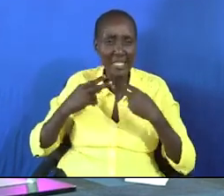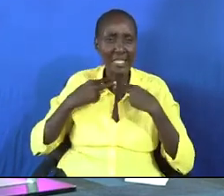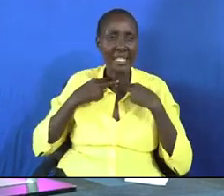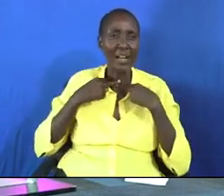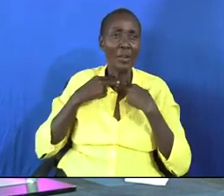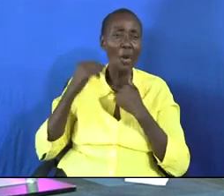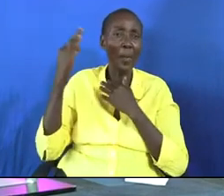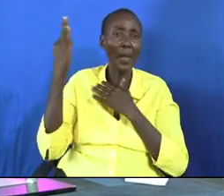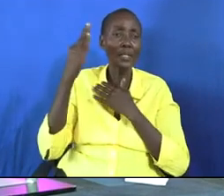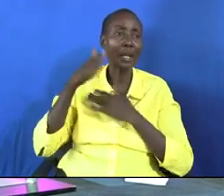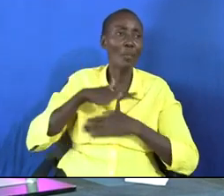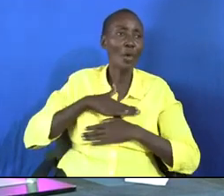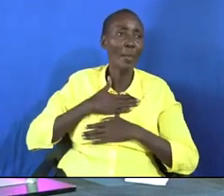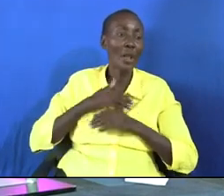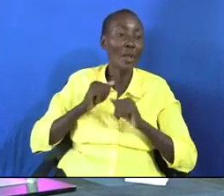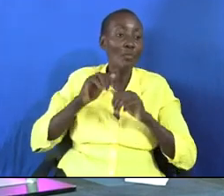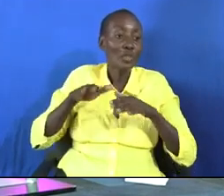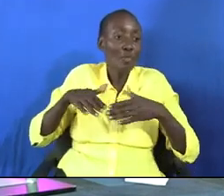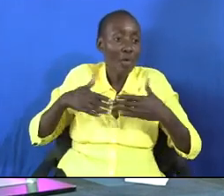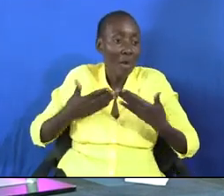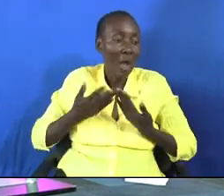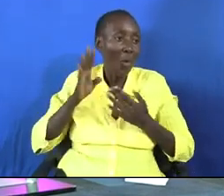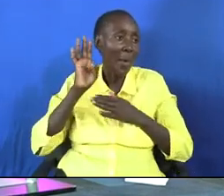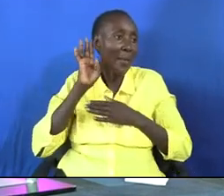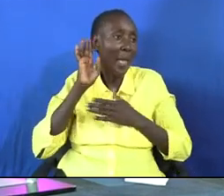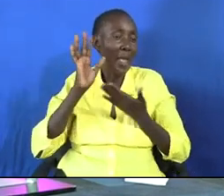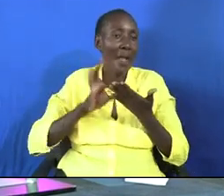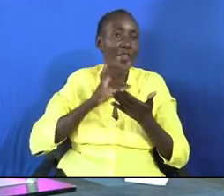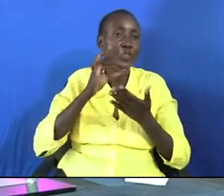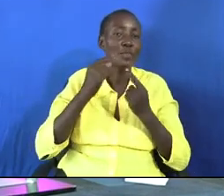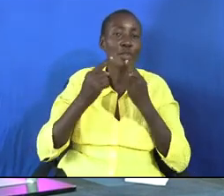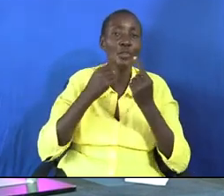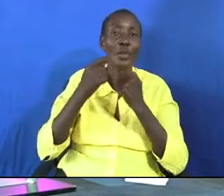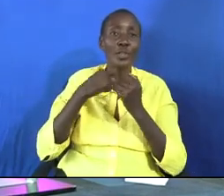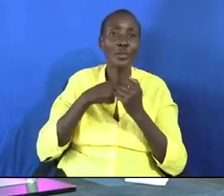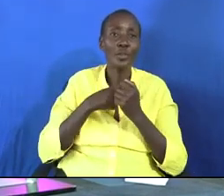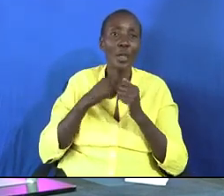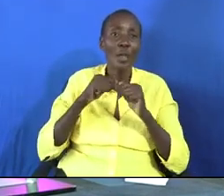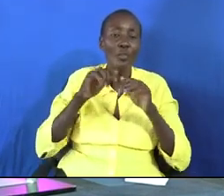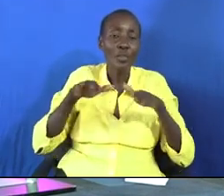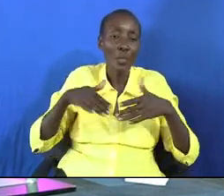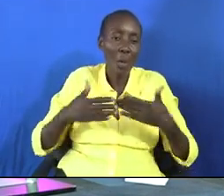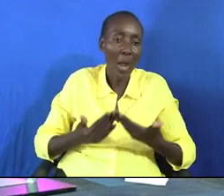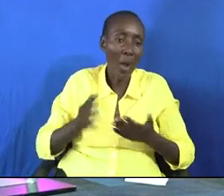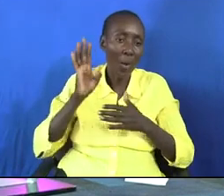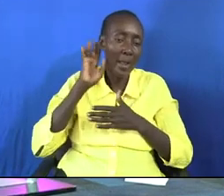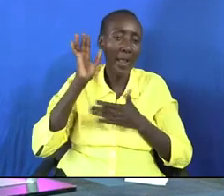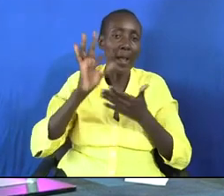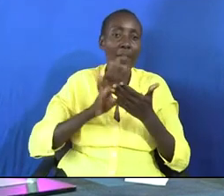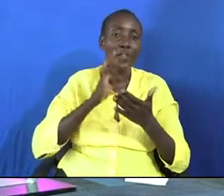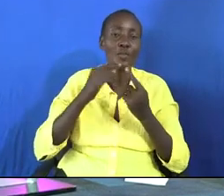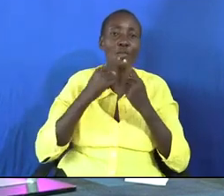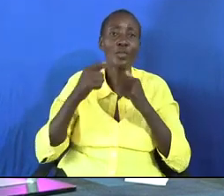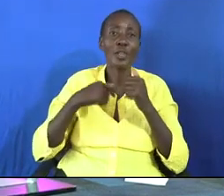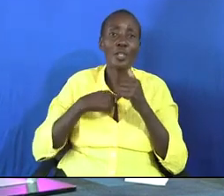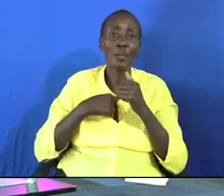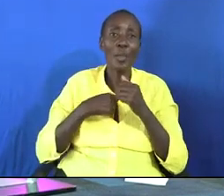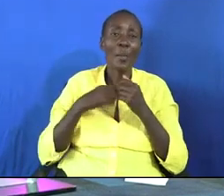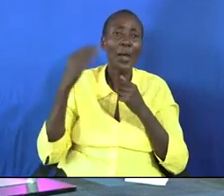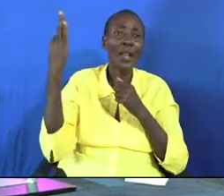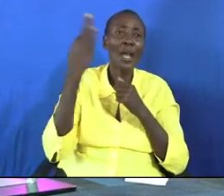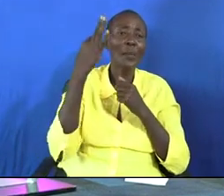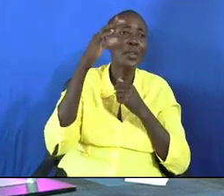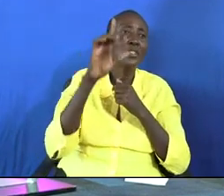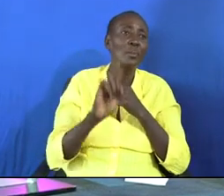sermon, how can I hear the Spirit speak to me? How will I hear the Spirit to me and I have to deliver my